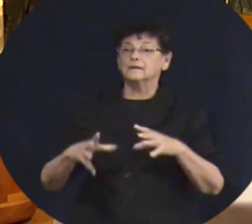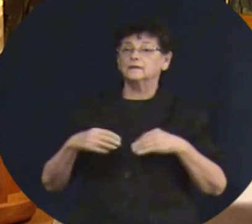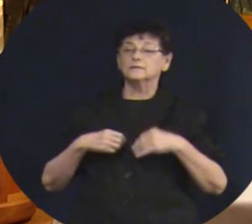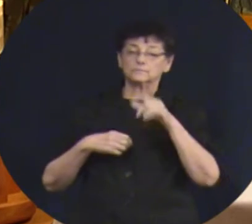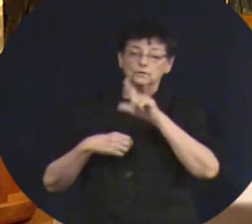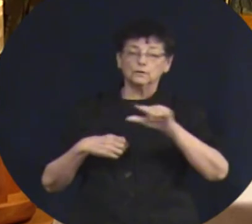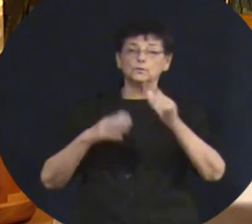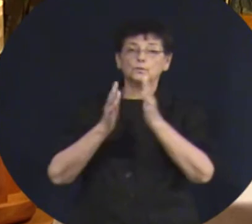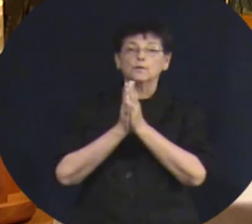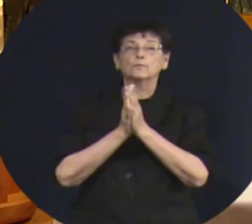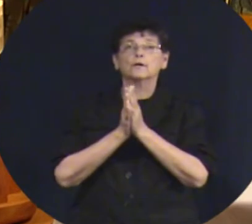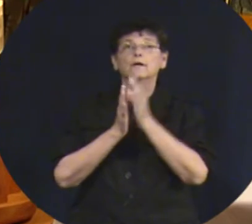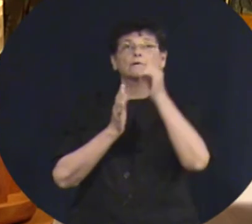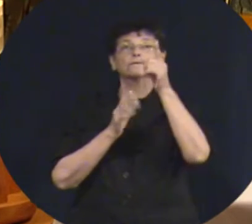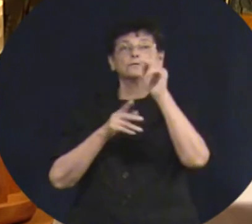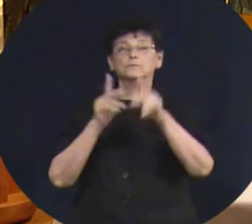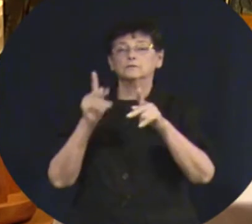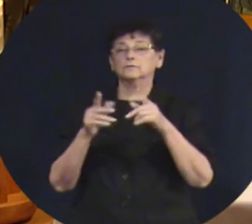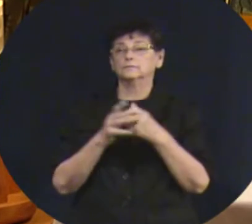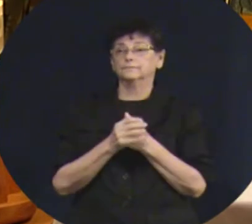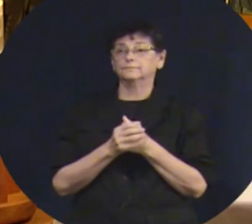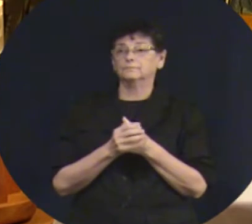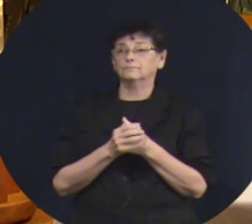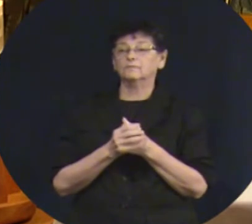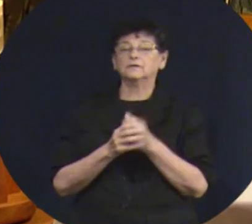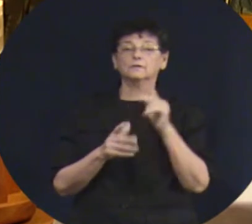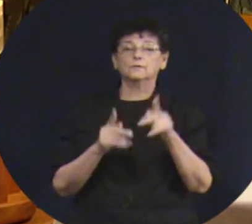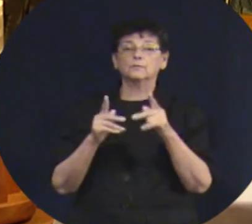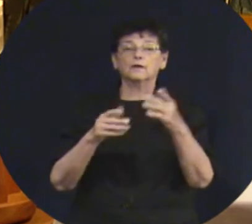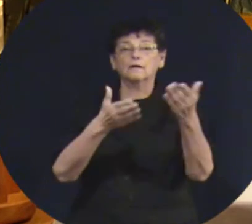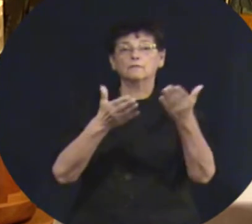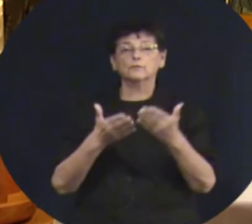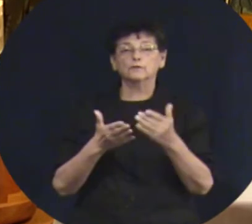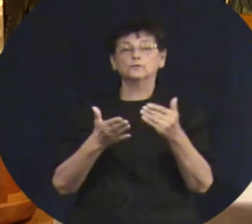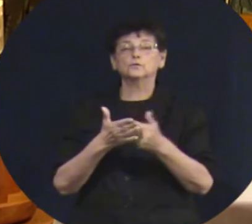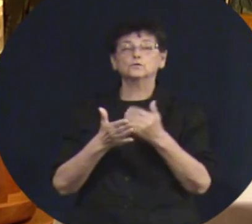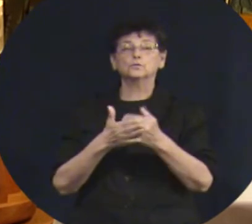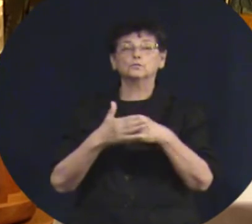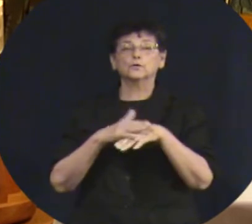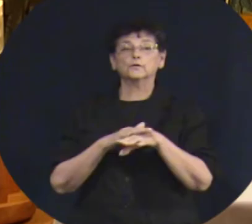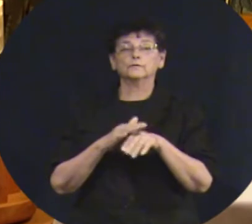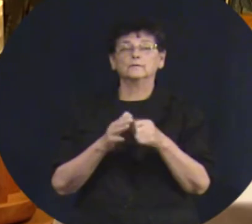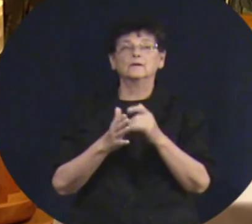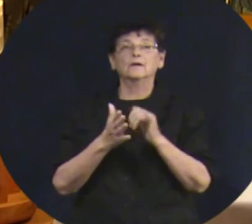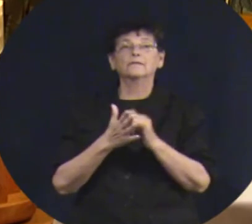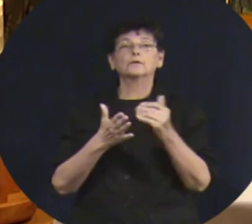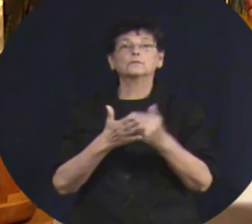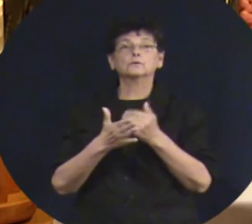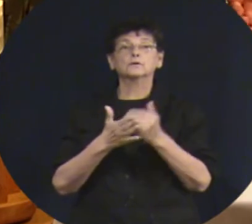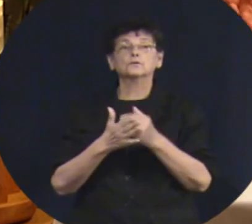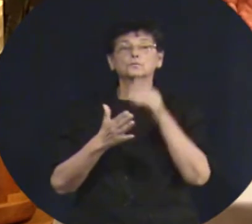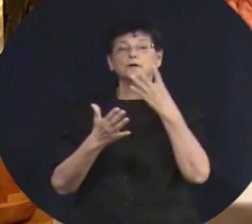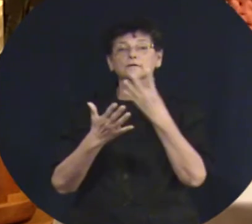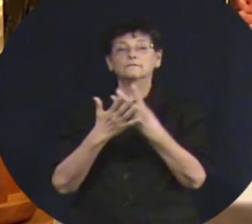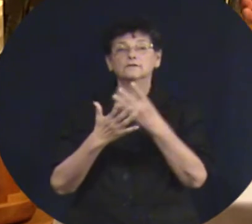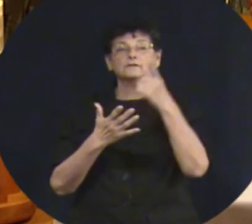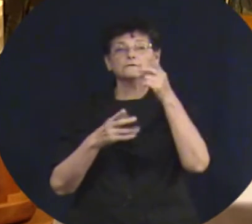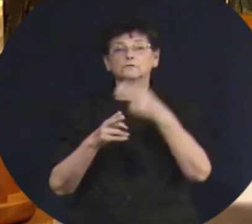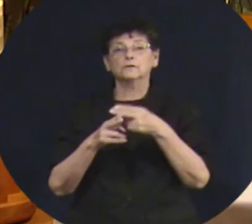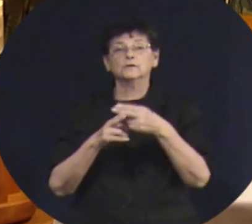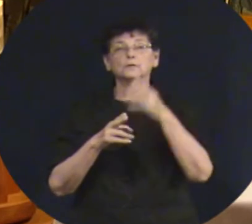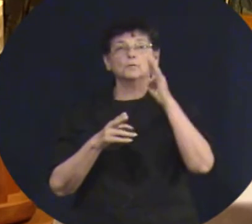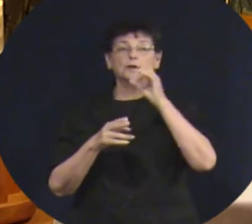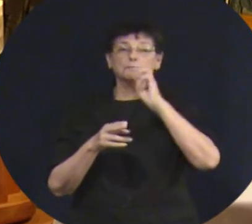Lord, we pray, the oblations of your people and of those you have brought to new birth, that renewed by confession of your name and